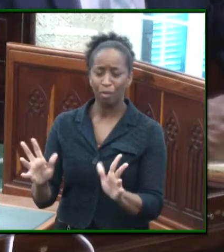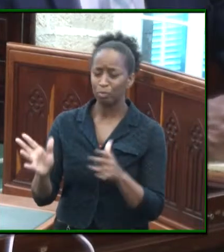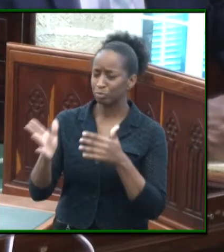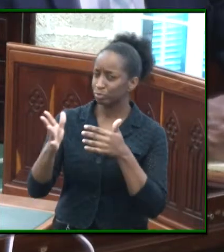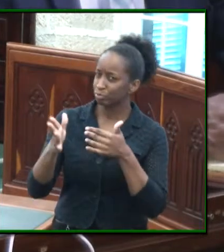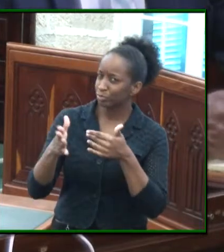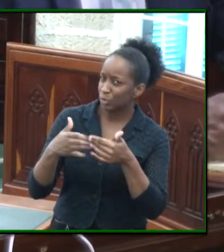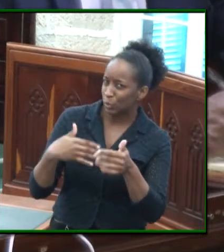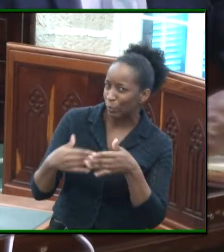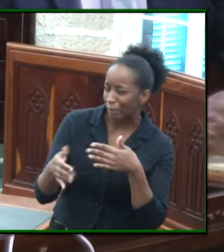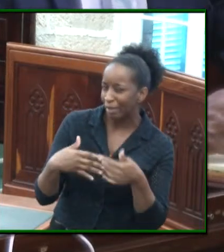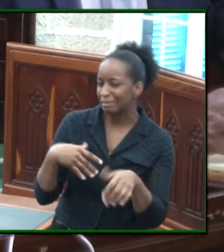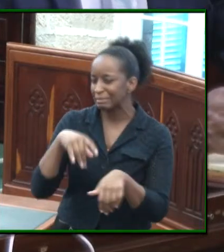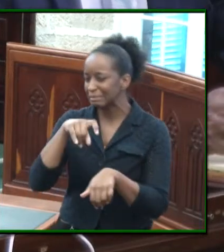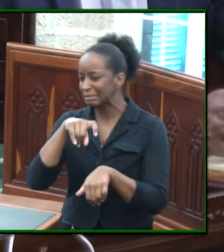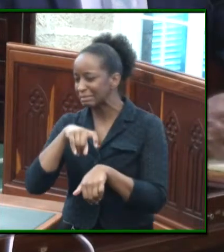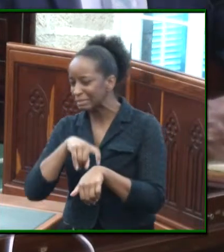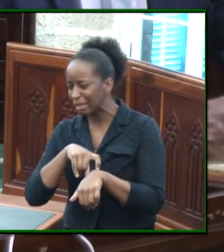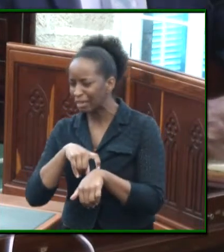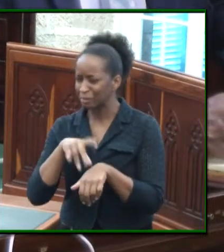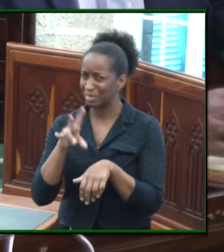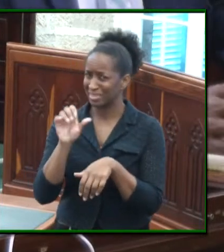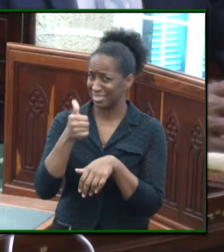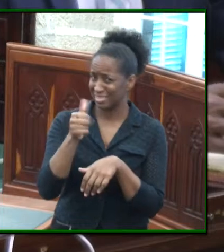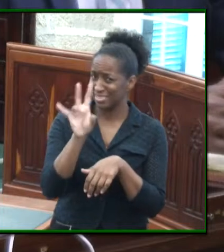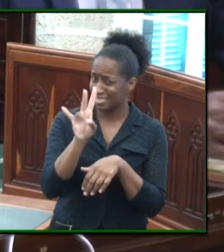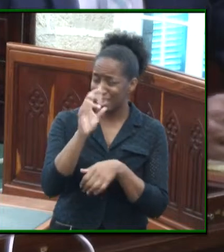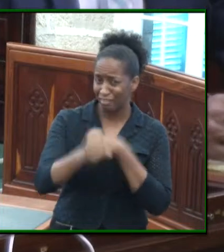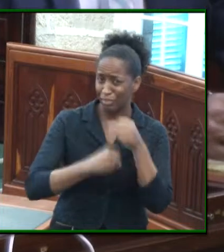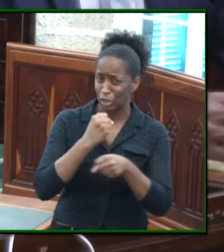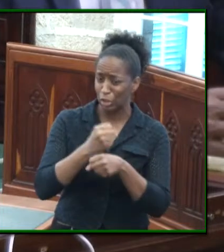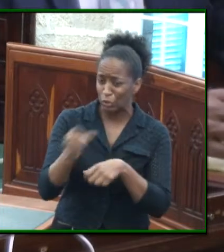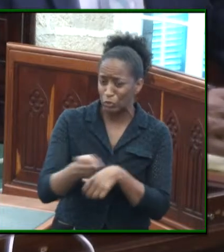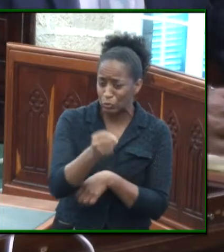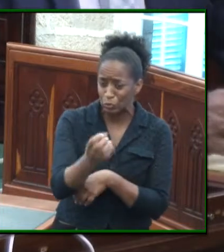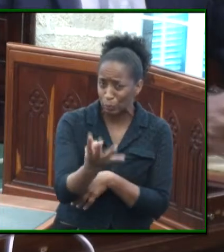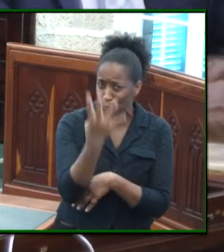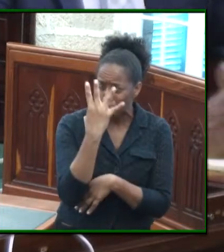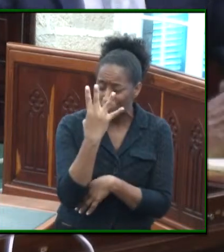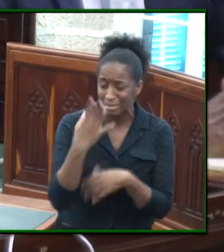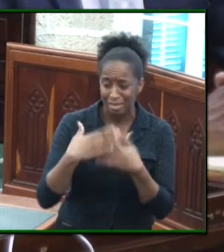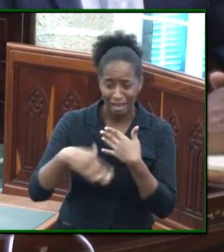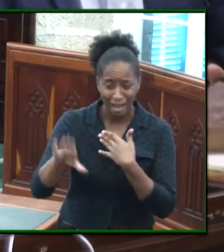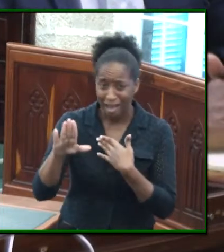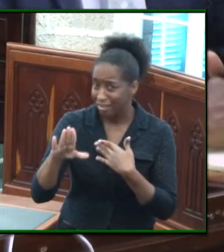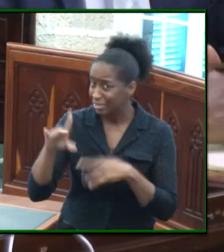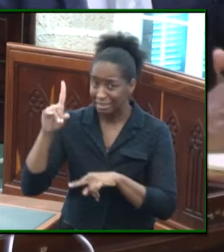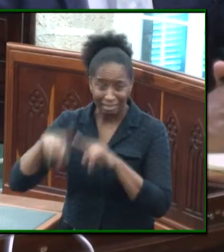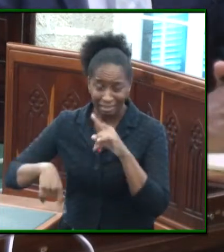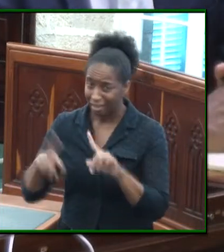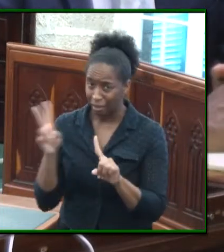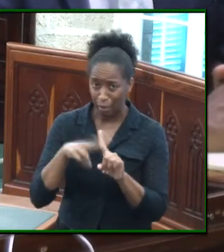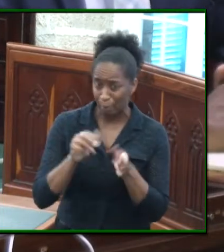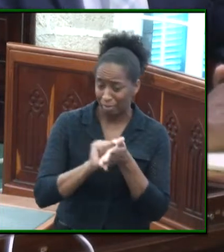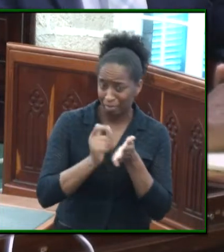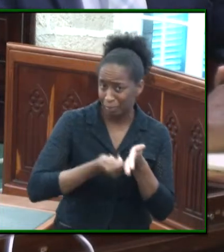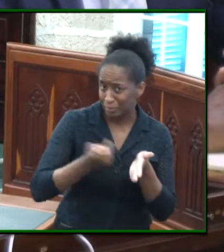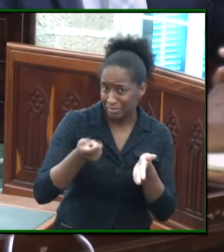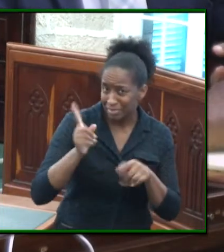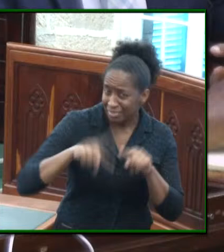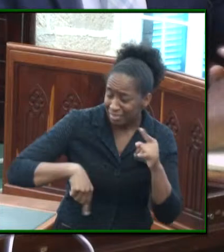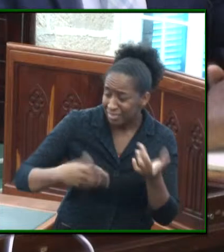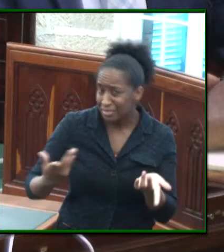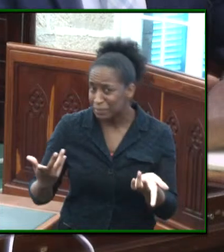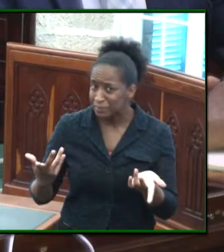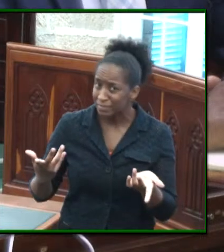another 10 years before you can consider the expungement. But to determine that a person who's been in prison for 8, 9, 10, 12,